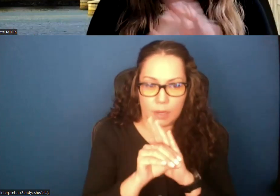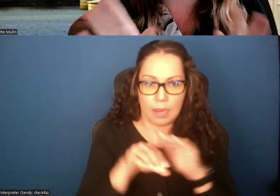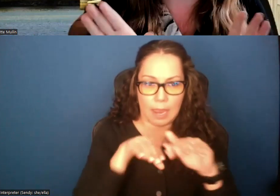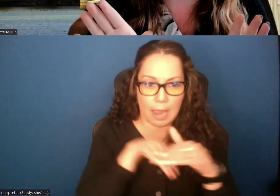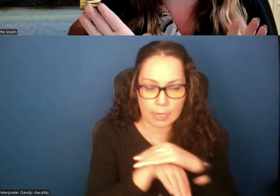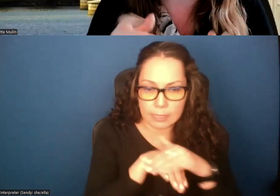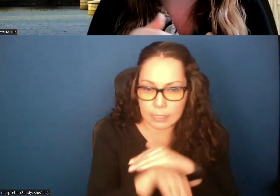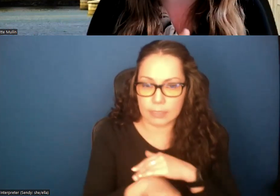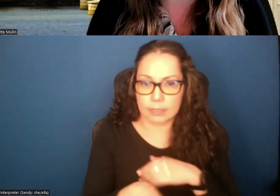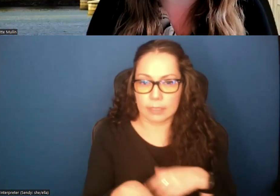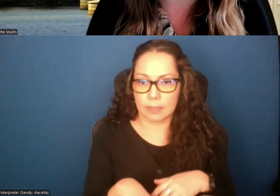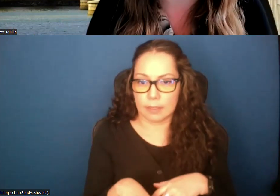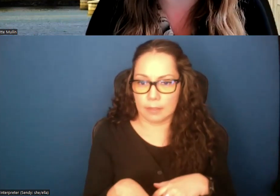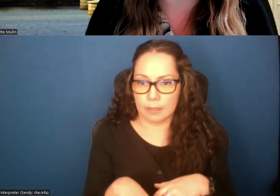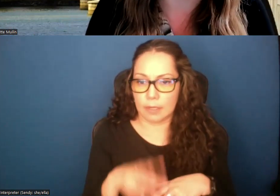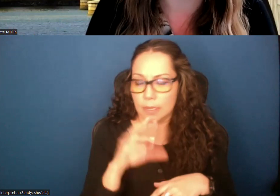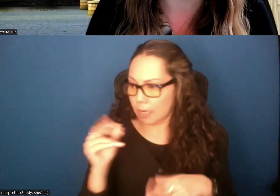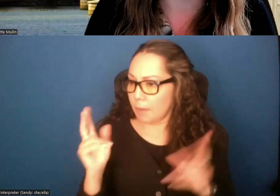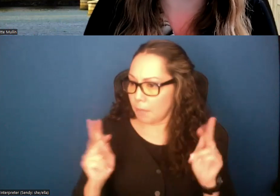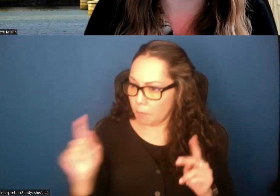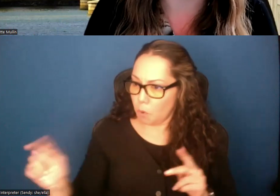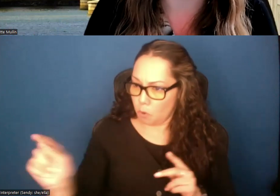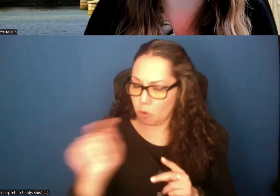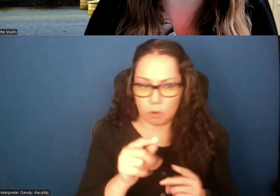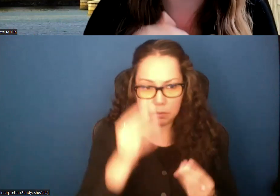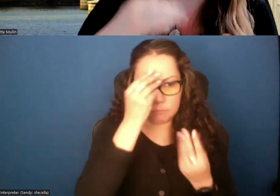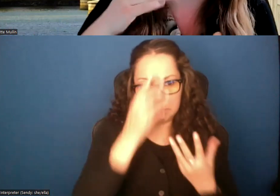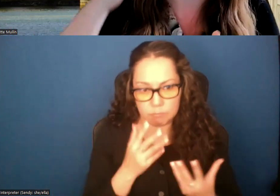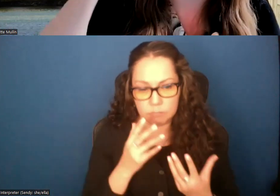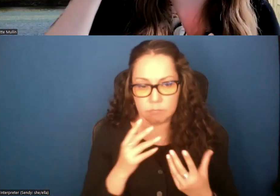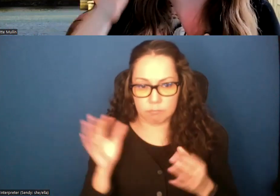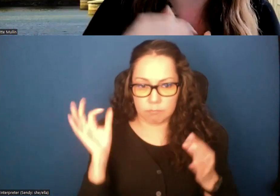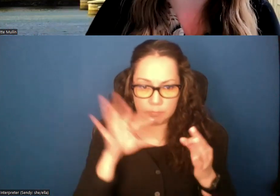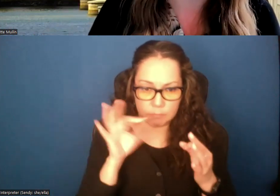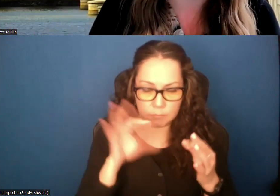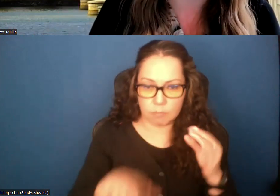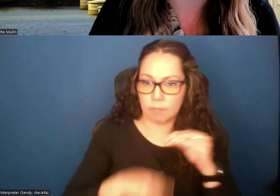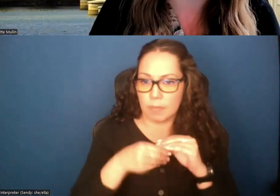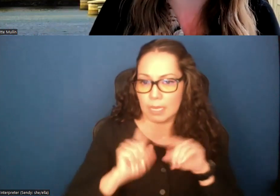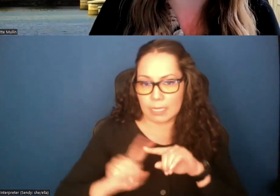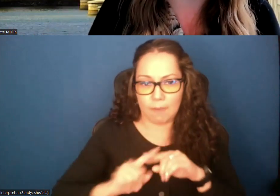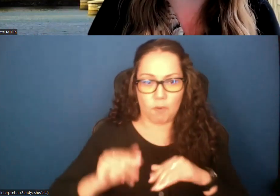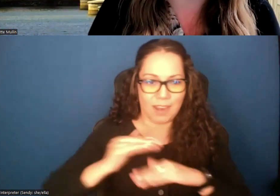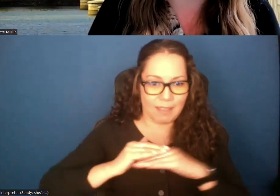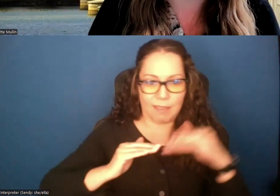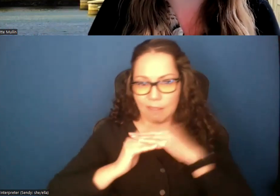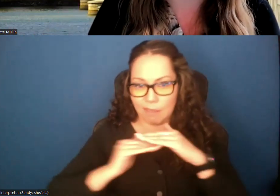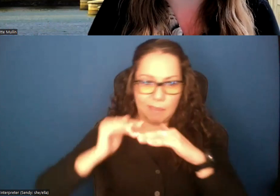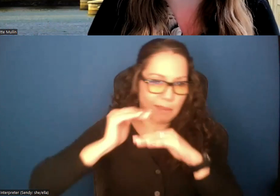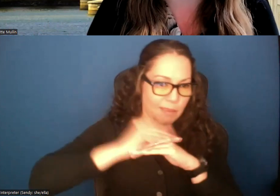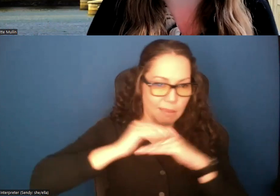pieces, and I'll invite folks to weigh in and chime in on this one as well. It speaks to the different layers at which policy was set